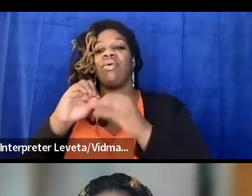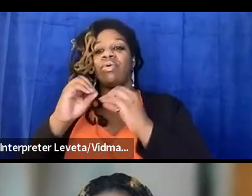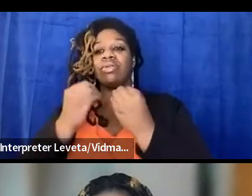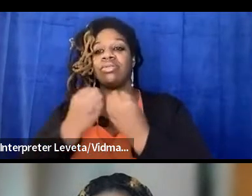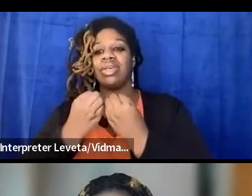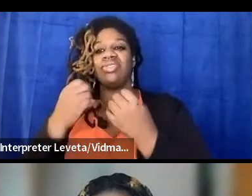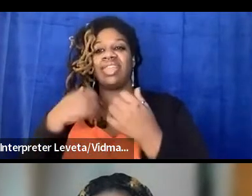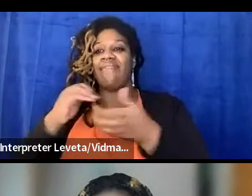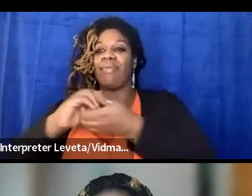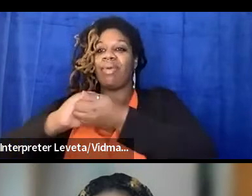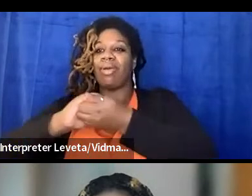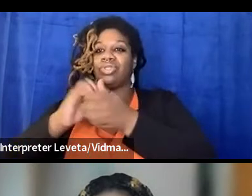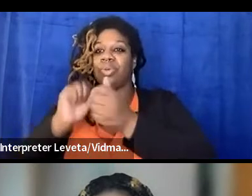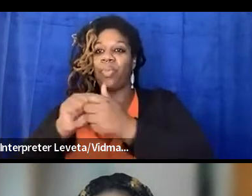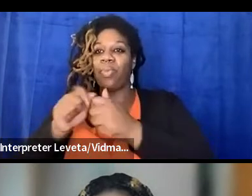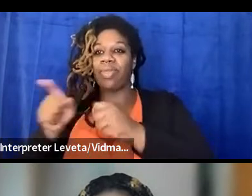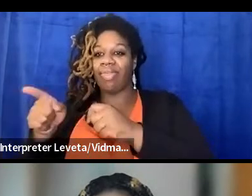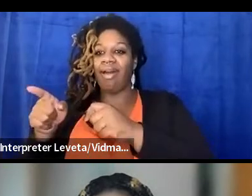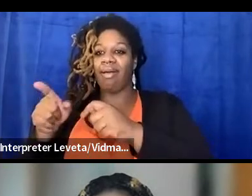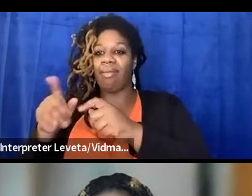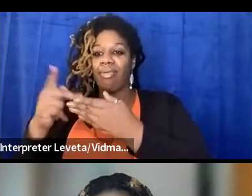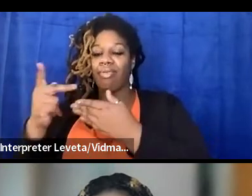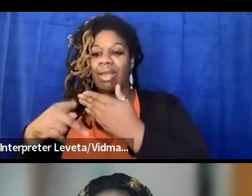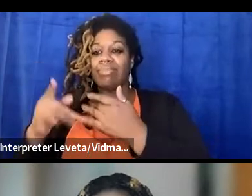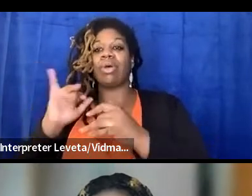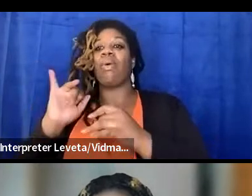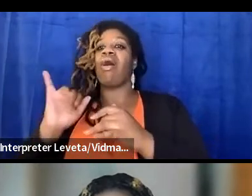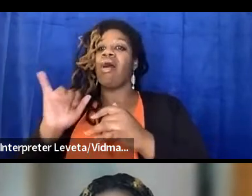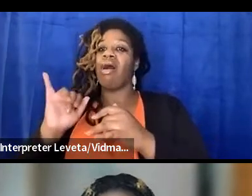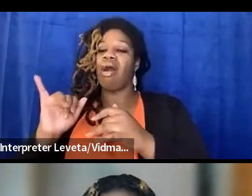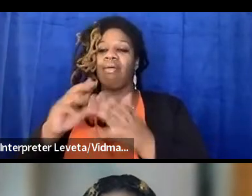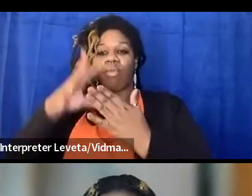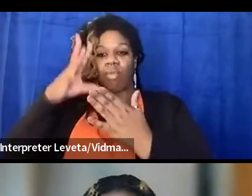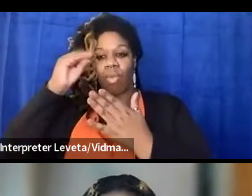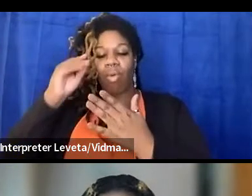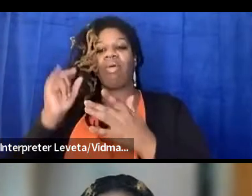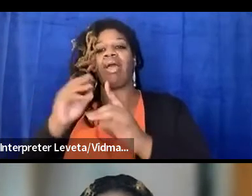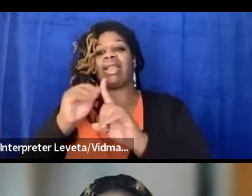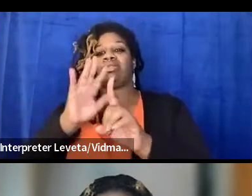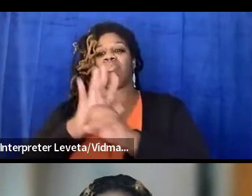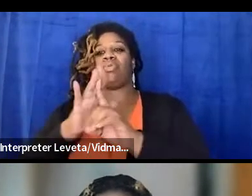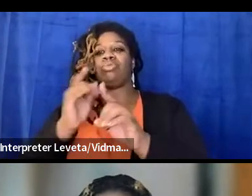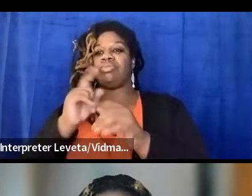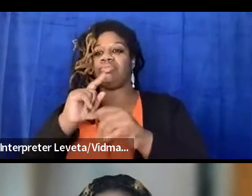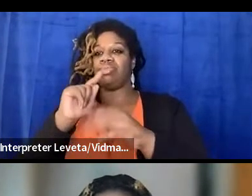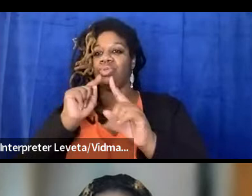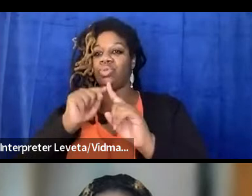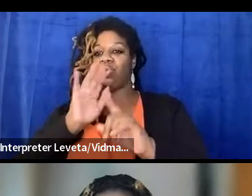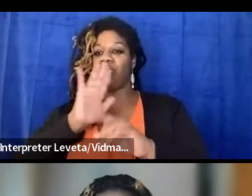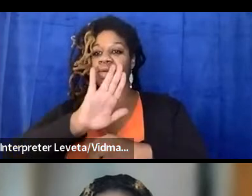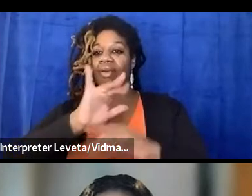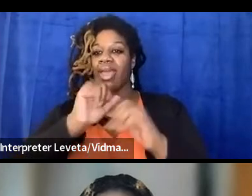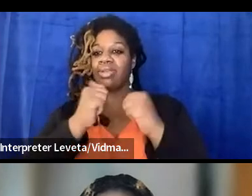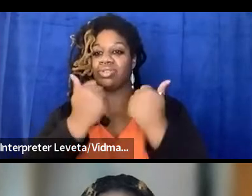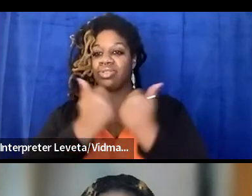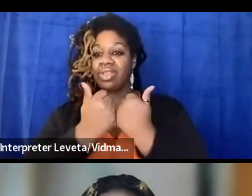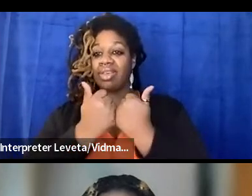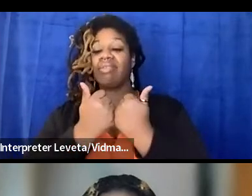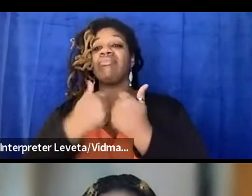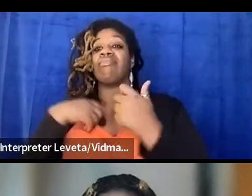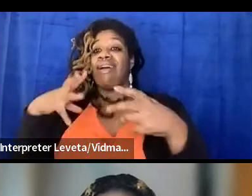that kind of gave me some exposure to learn more about the agency. And I was actually able to do quite a few